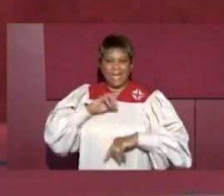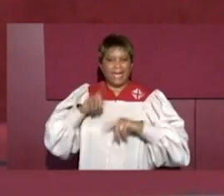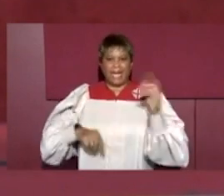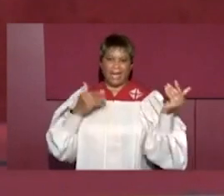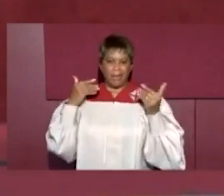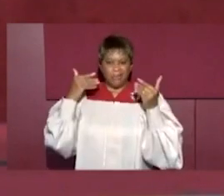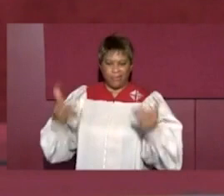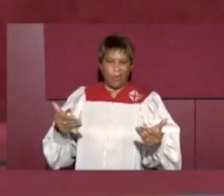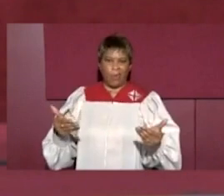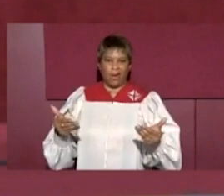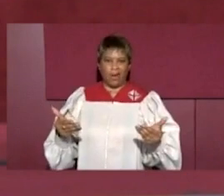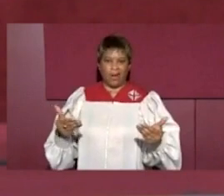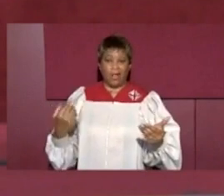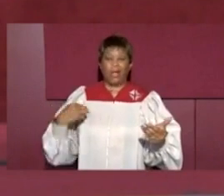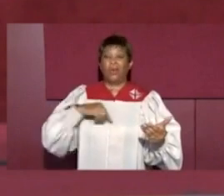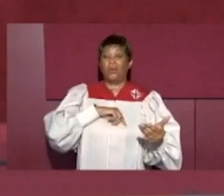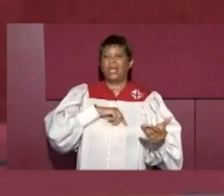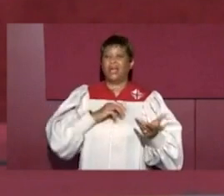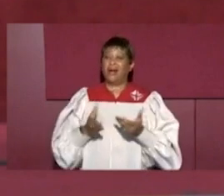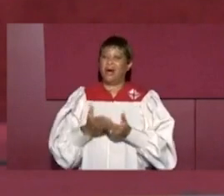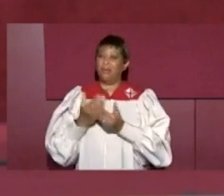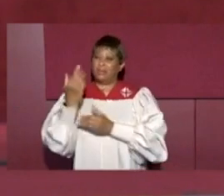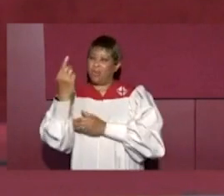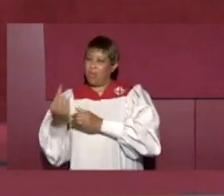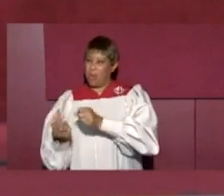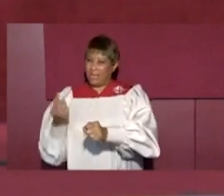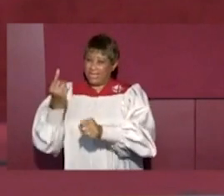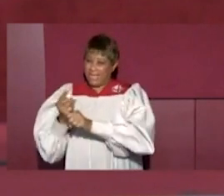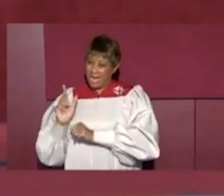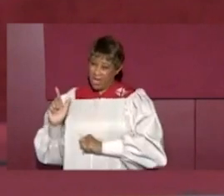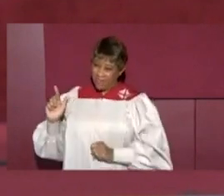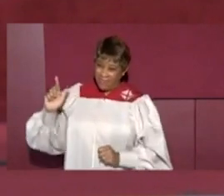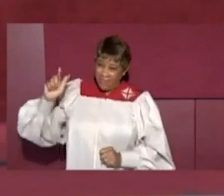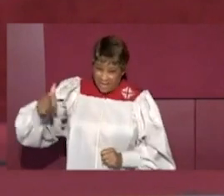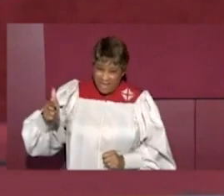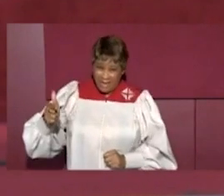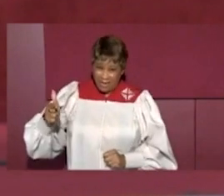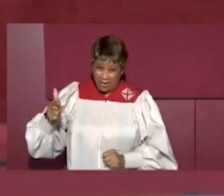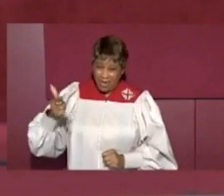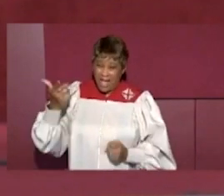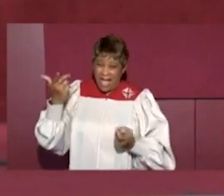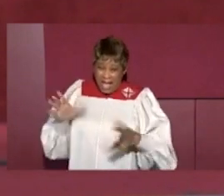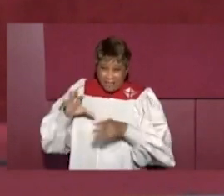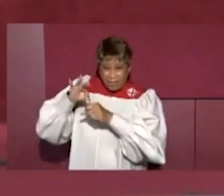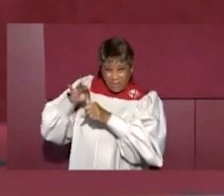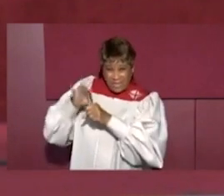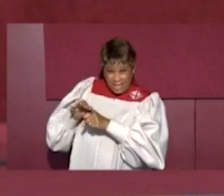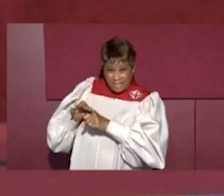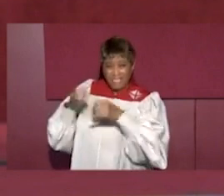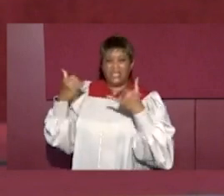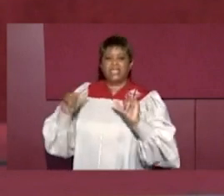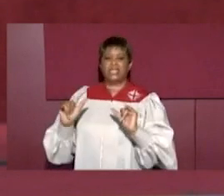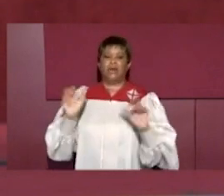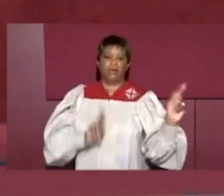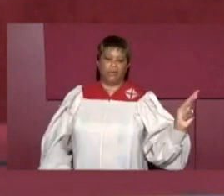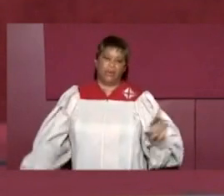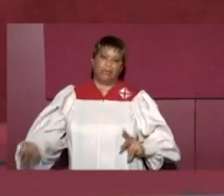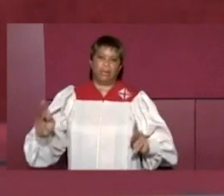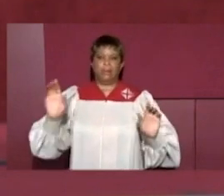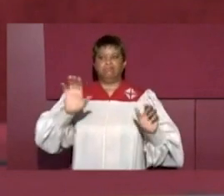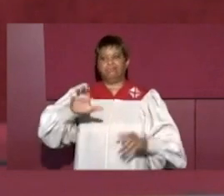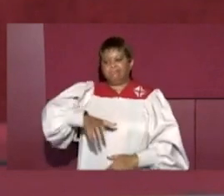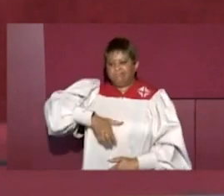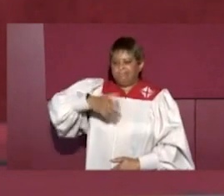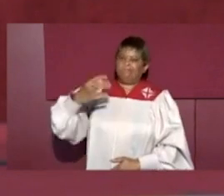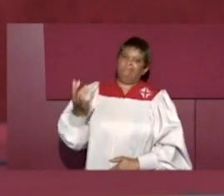move forward. We are almost a year after an election, and we still got people angry